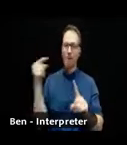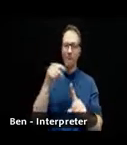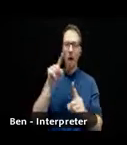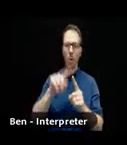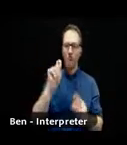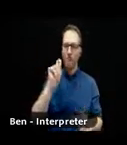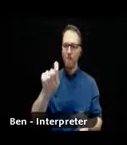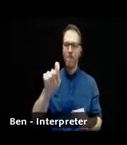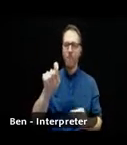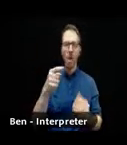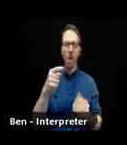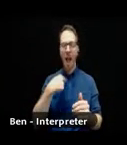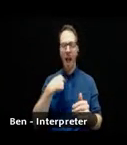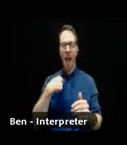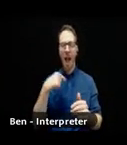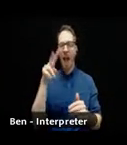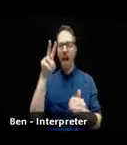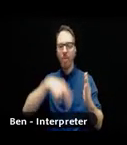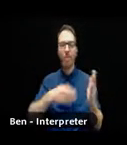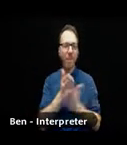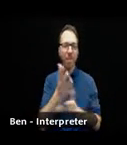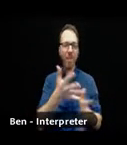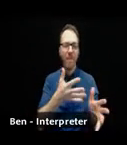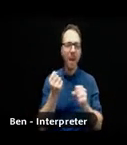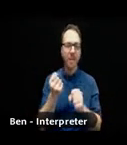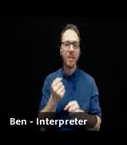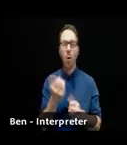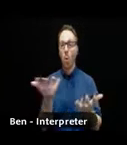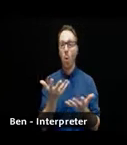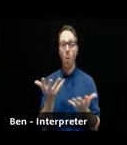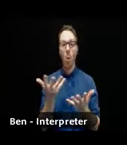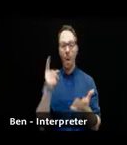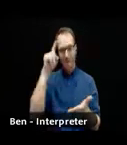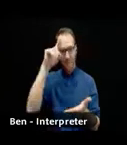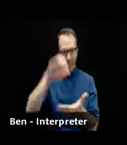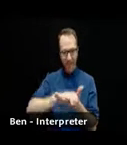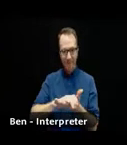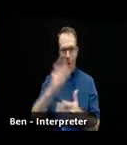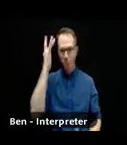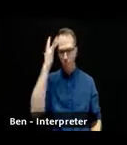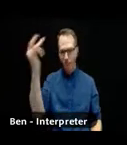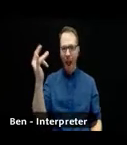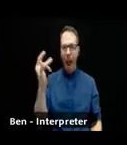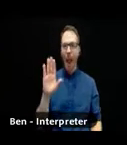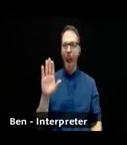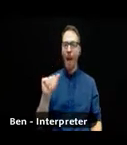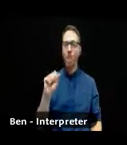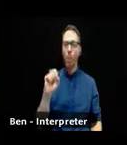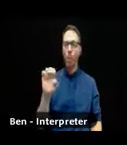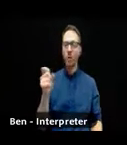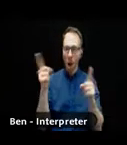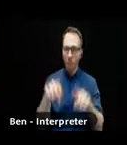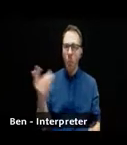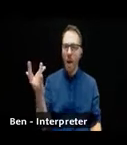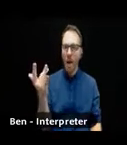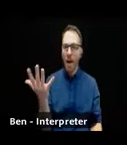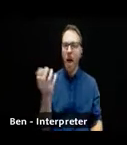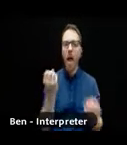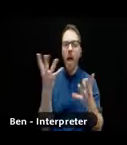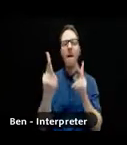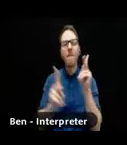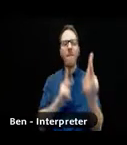I sort of skimmed over, which is, What are the beliefs in why abuse occurs? And there are a lot of folks who hold